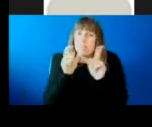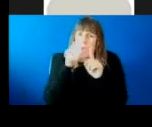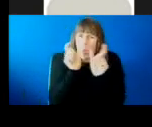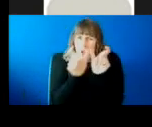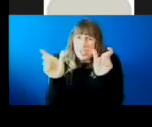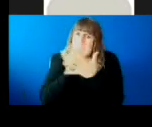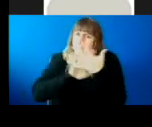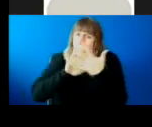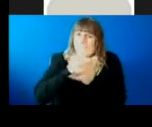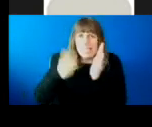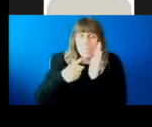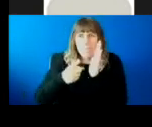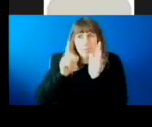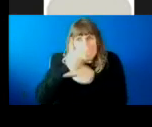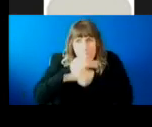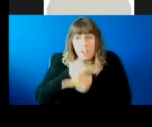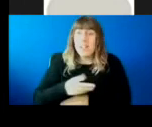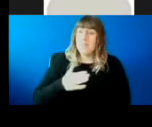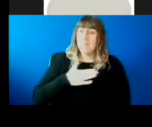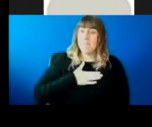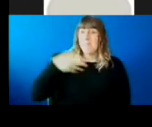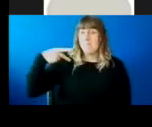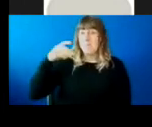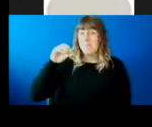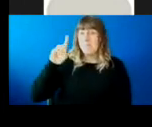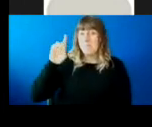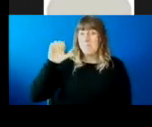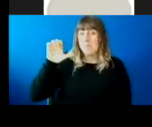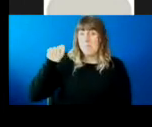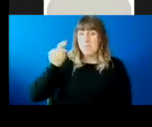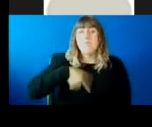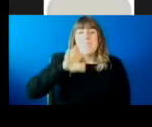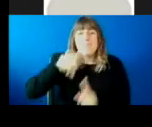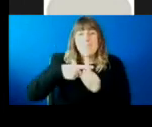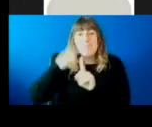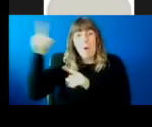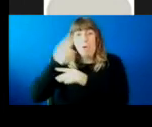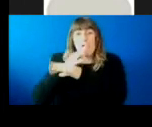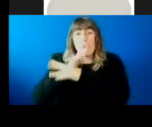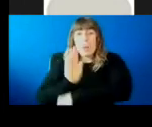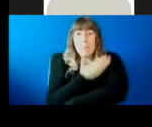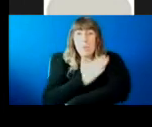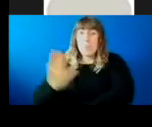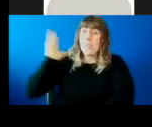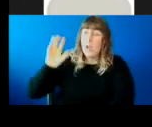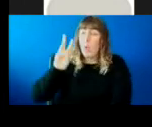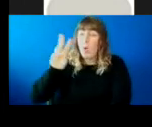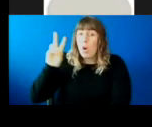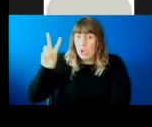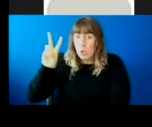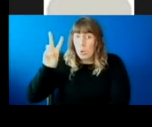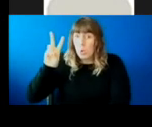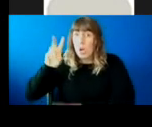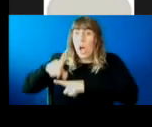happened on one of our podcasts because we talked about music in Germany in the Second World War, and we got banned because we used the